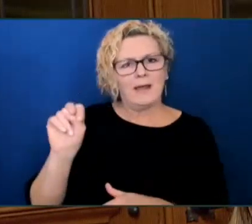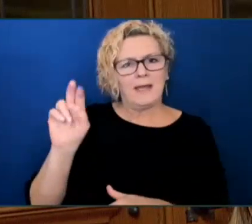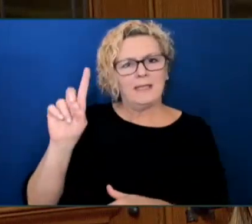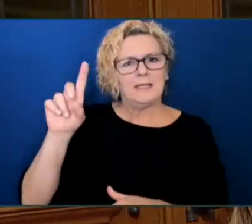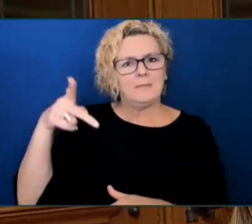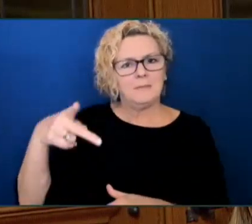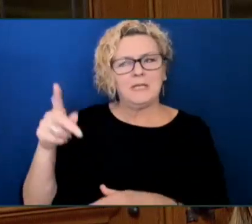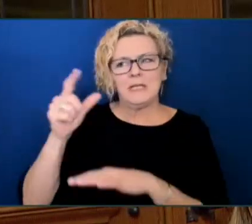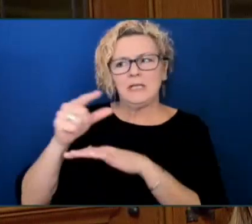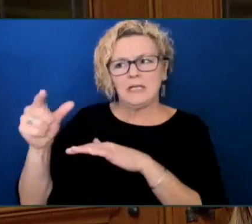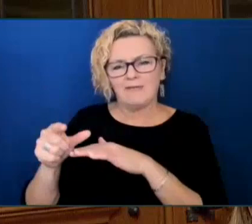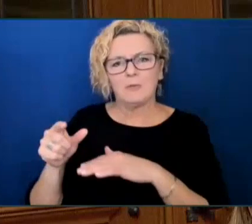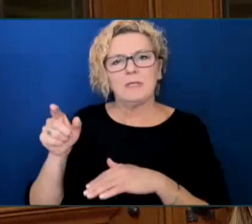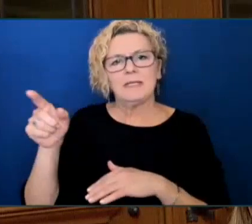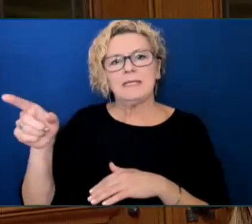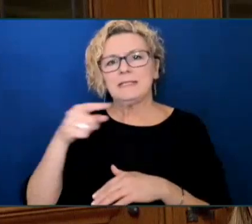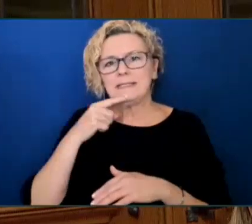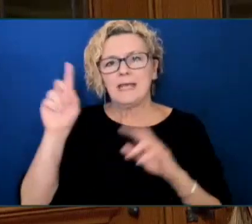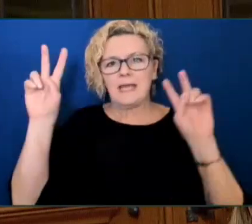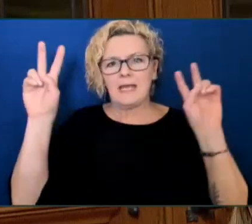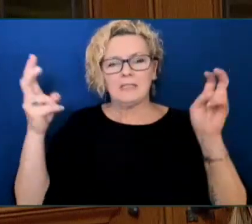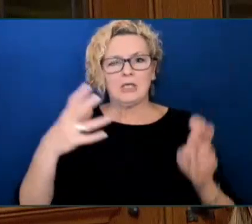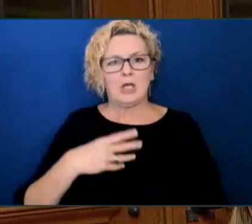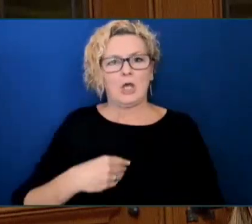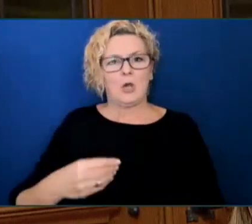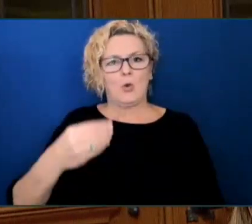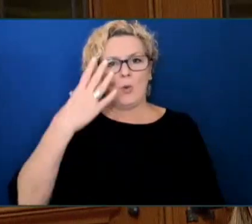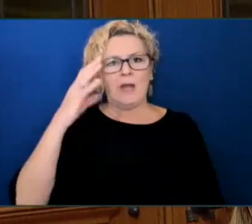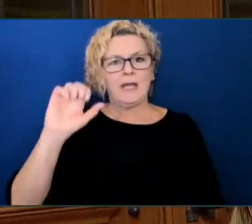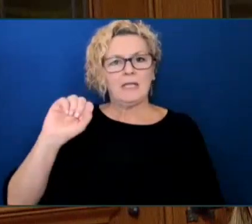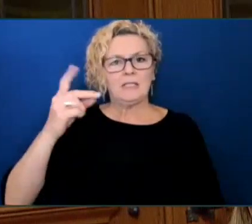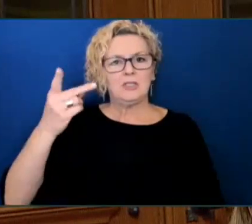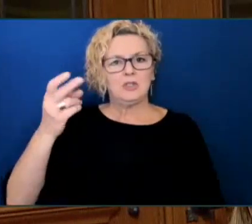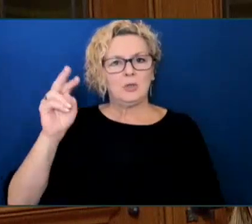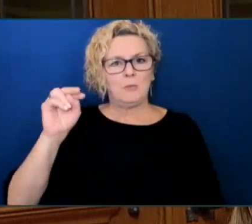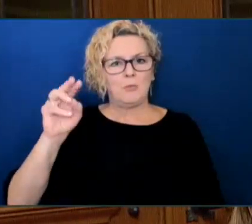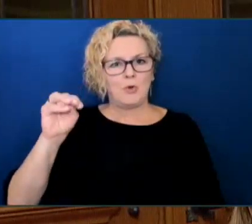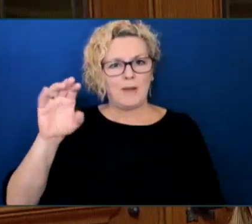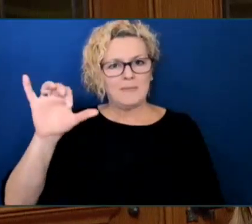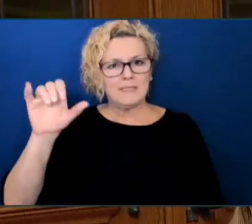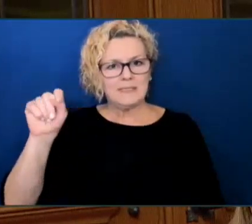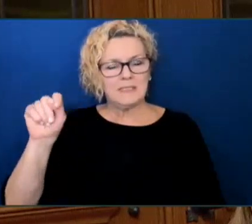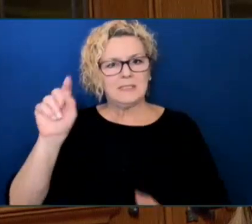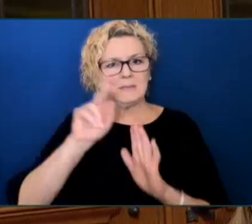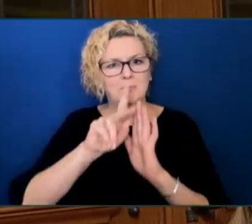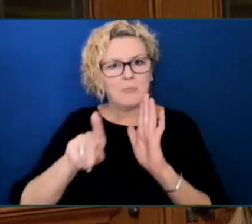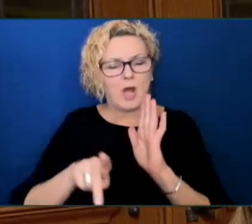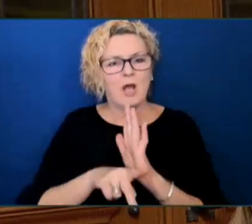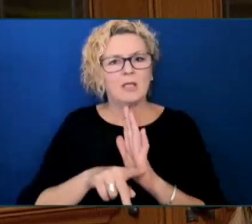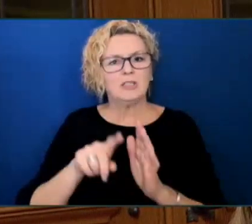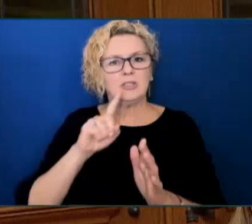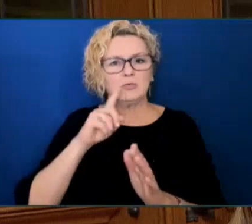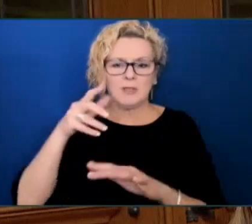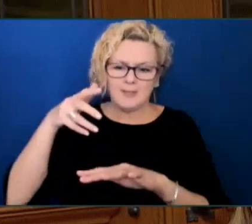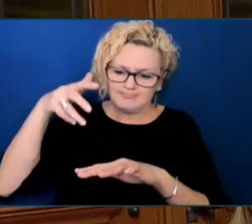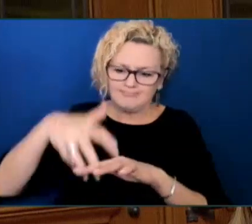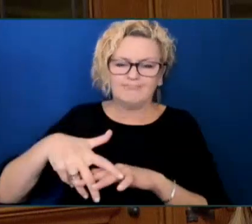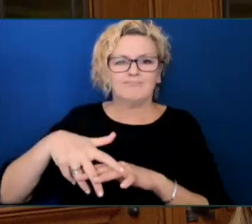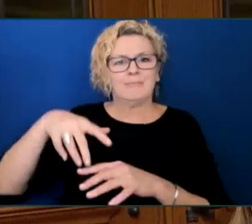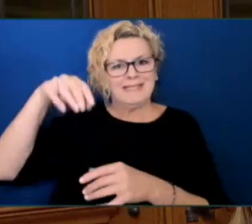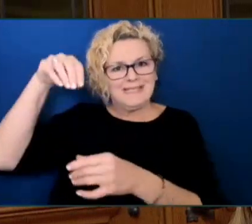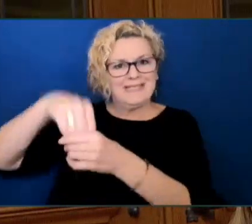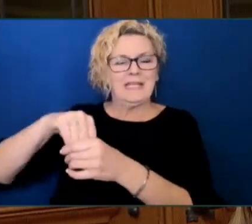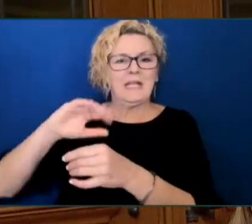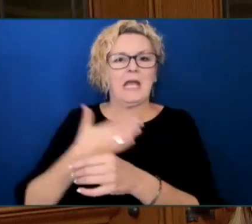quote, white supremacist policies and practices remain hardwired into our systems and processes,